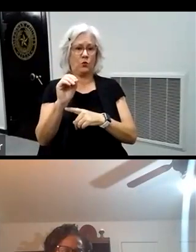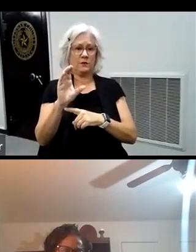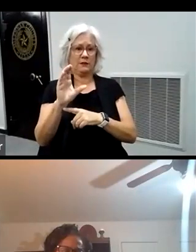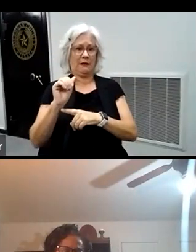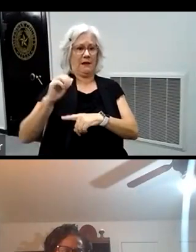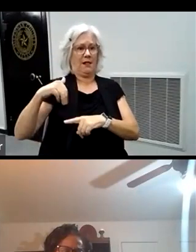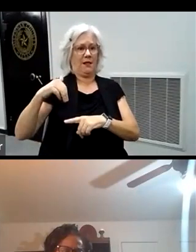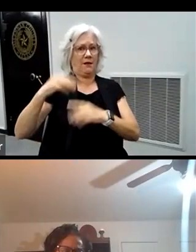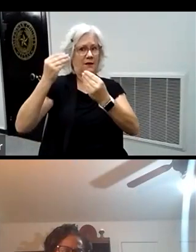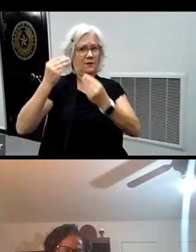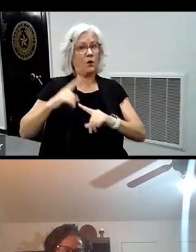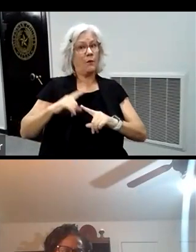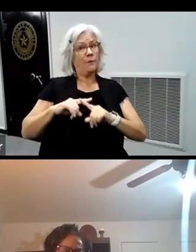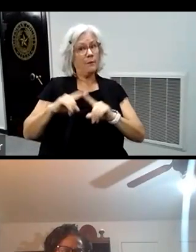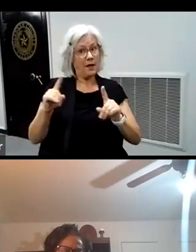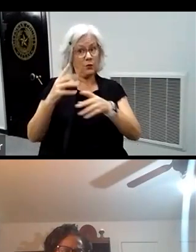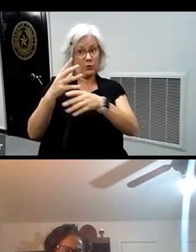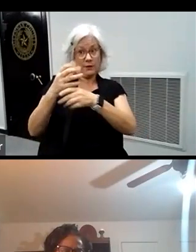will be getting